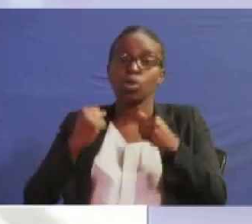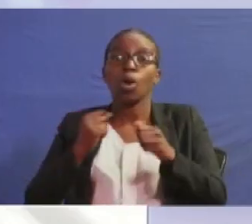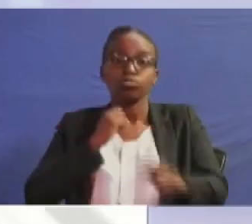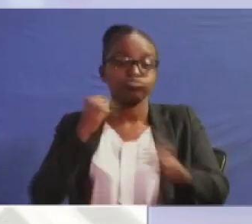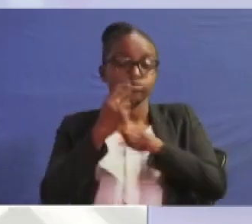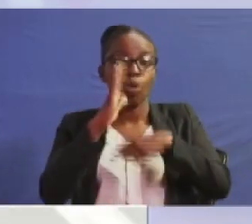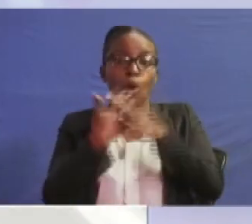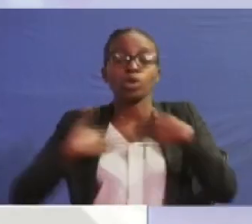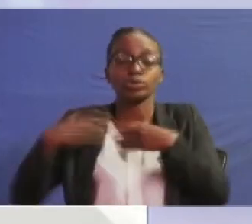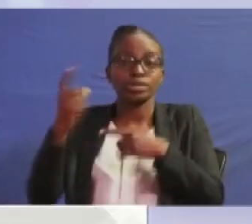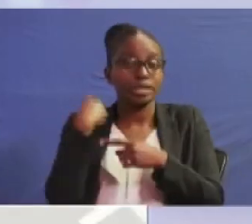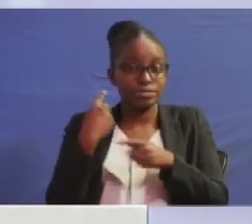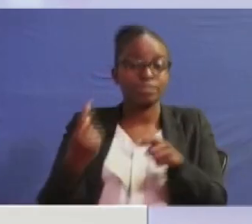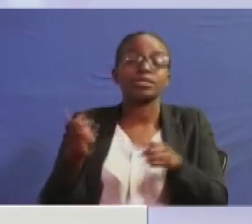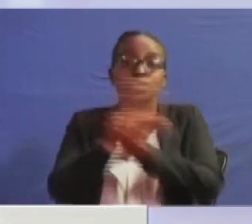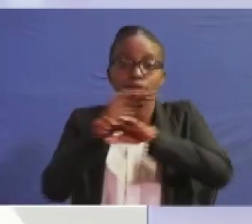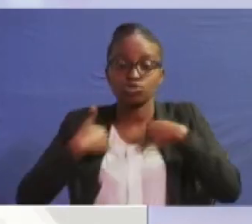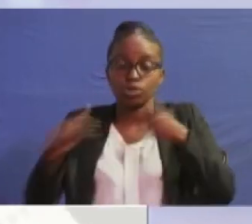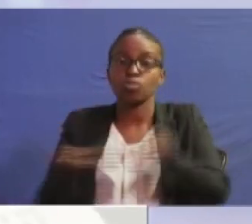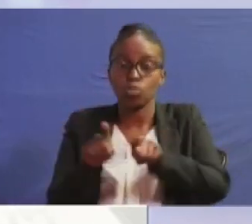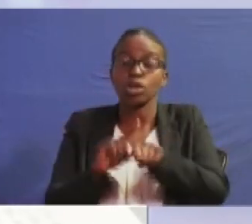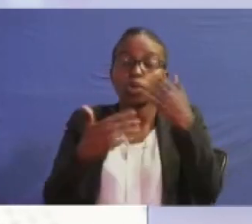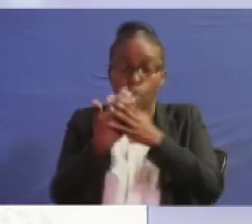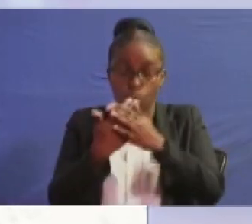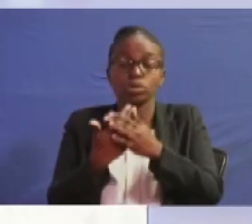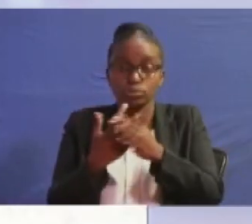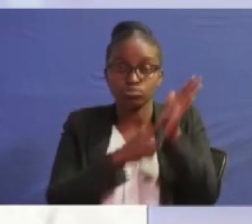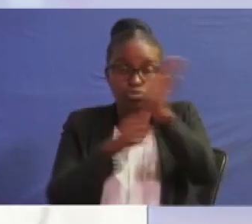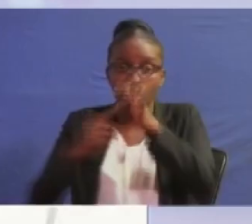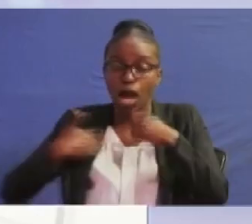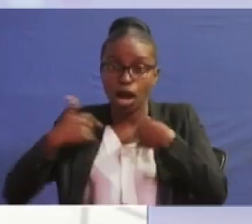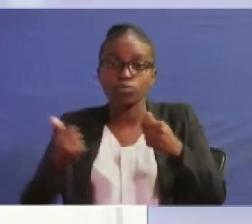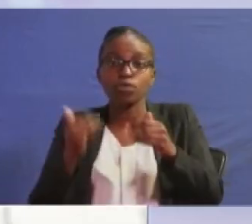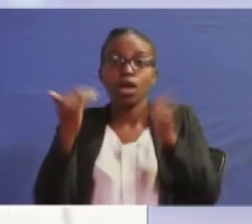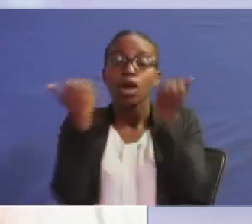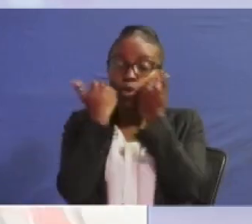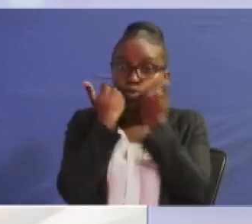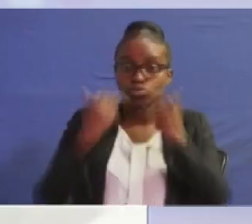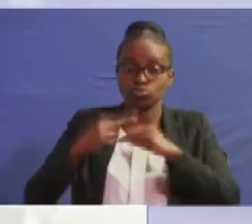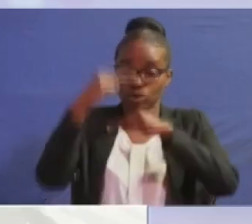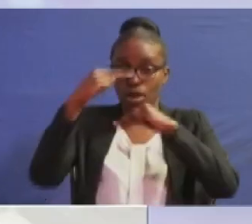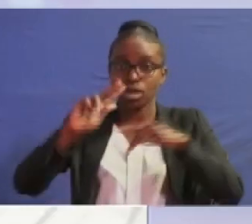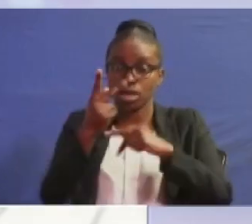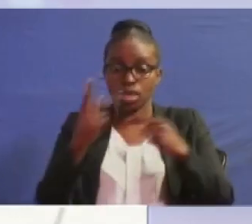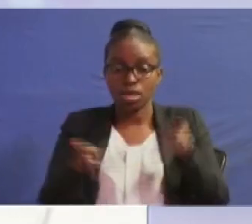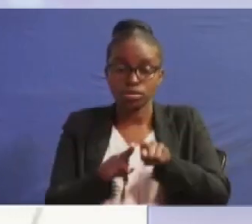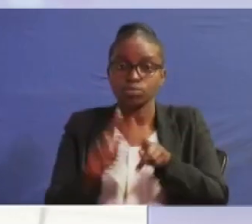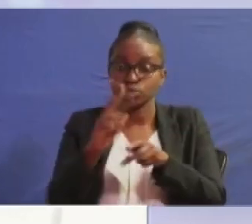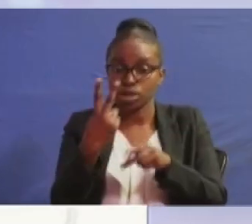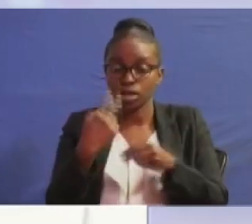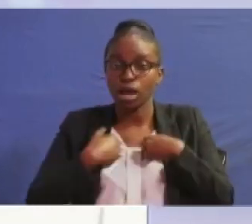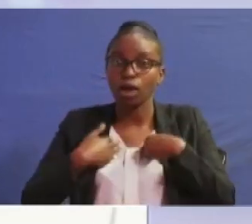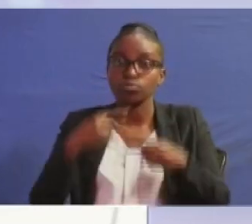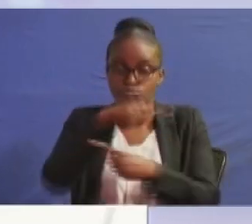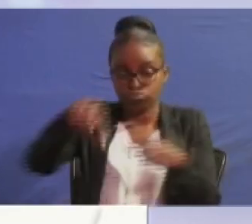yesterday, contrary to the stated expectations. And this comes as the High Court Kenya ordered for a second round of public